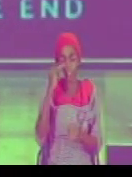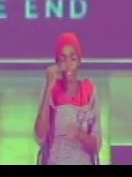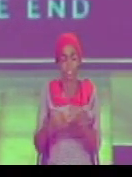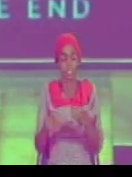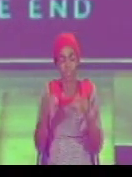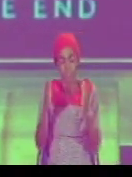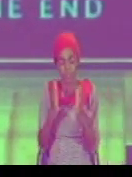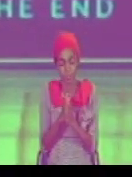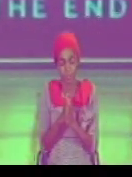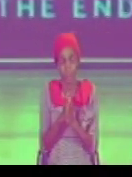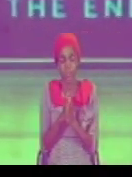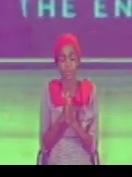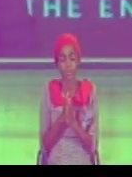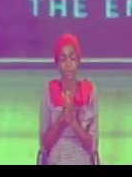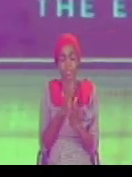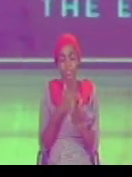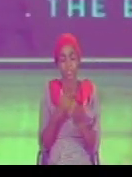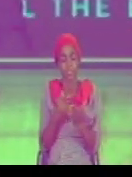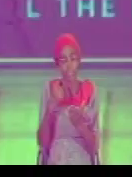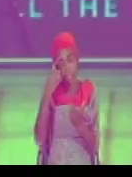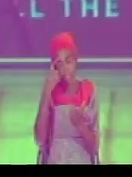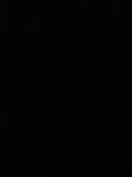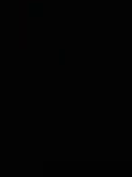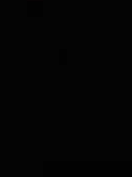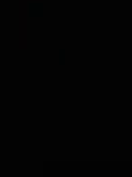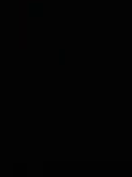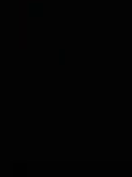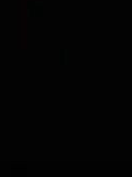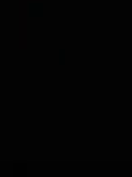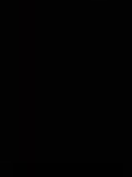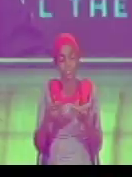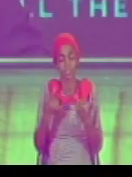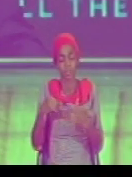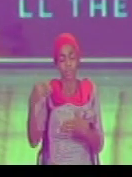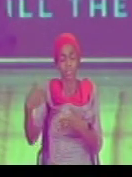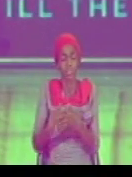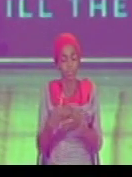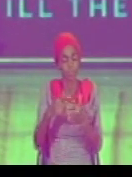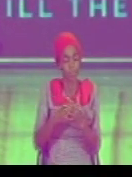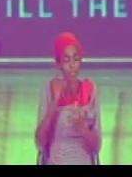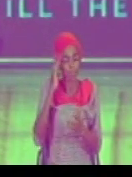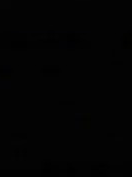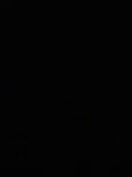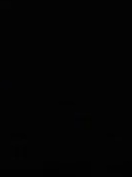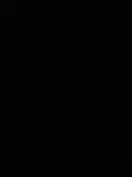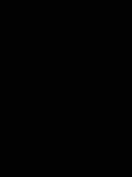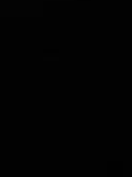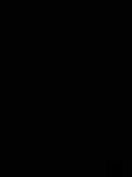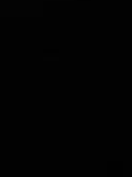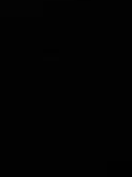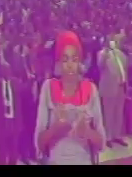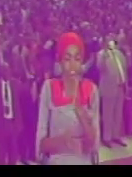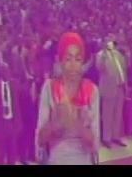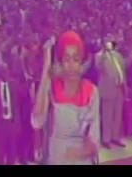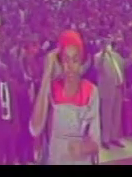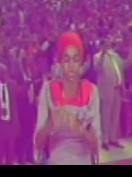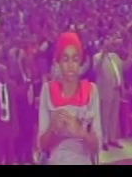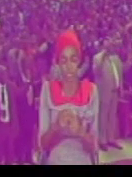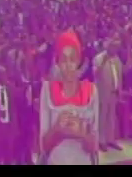the end has come, a new beginning will start in your life in Jesus'